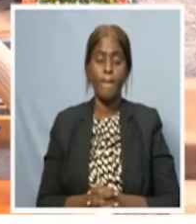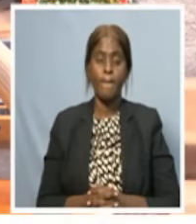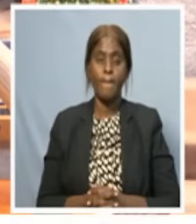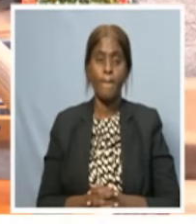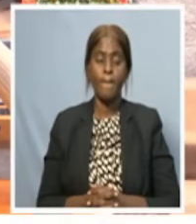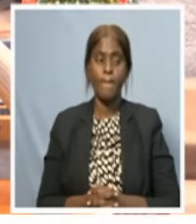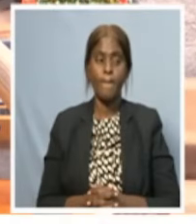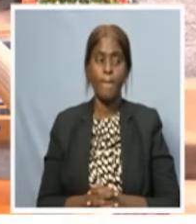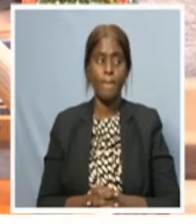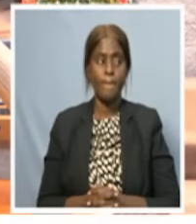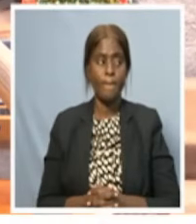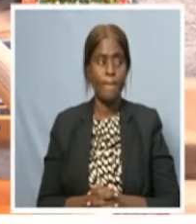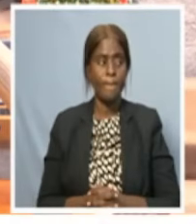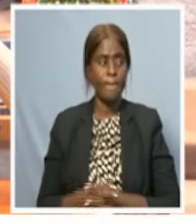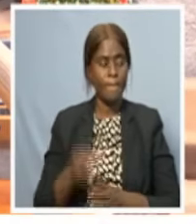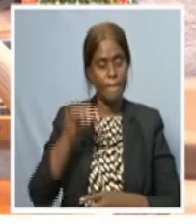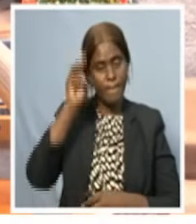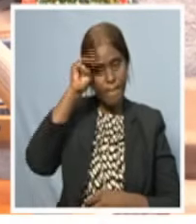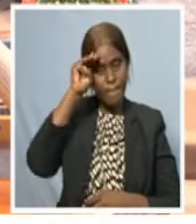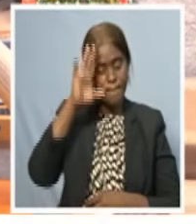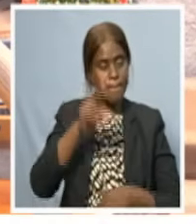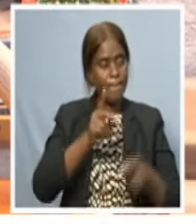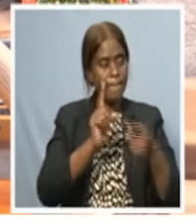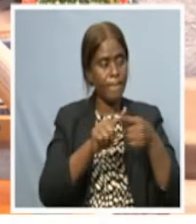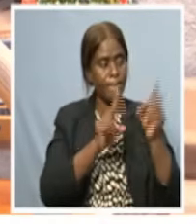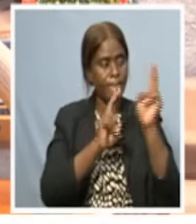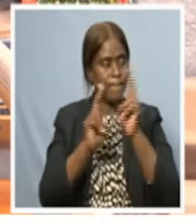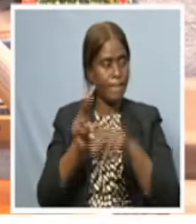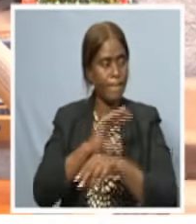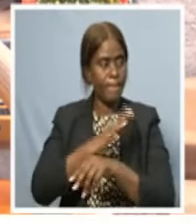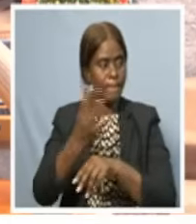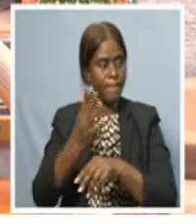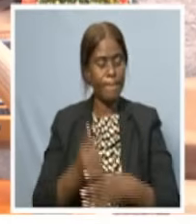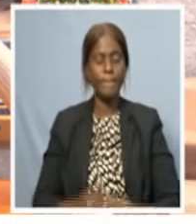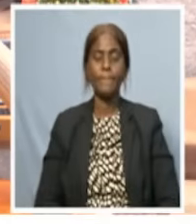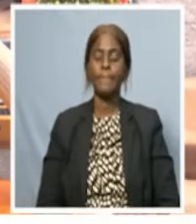The Honorable Minister to respond.